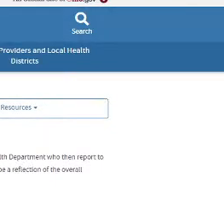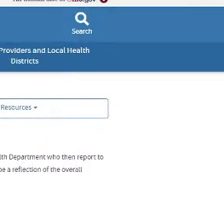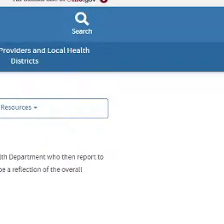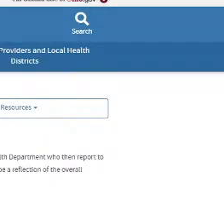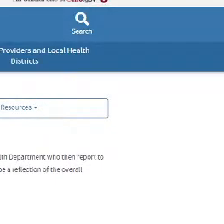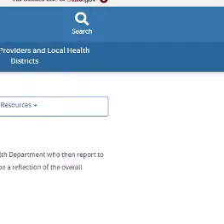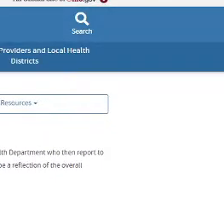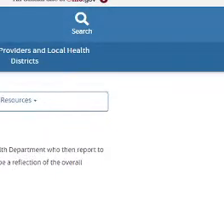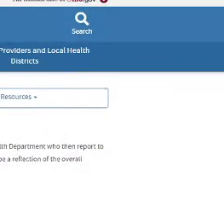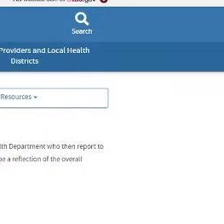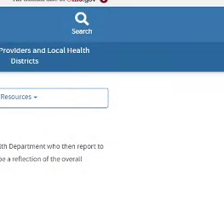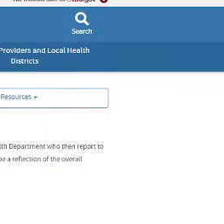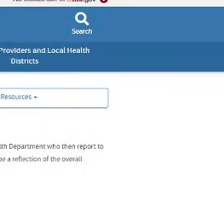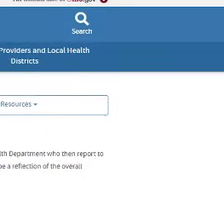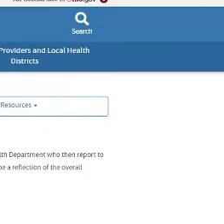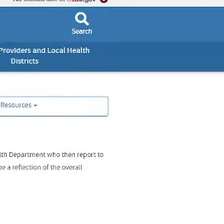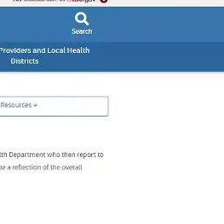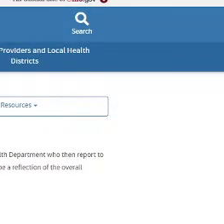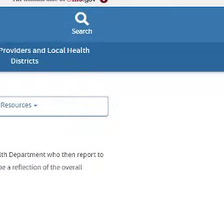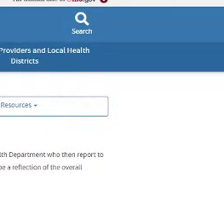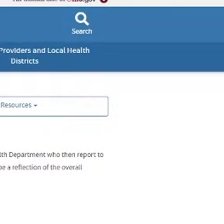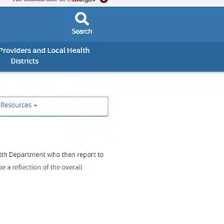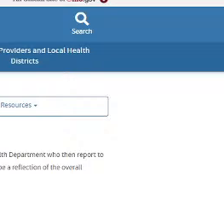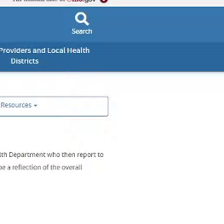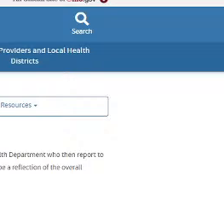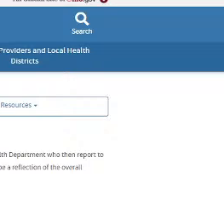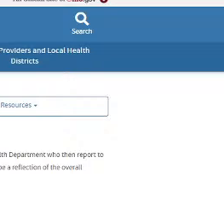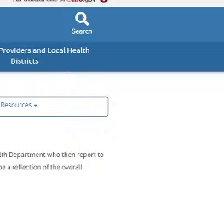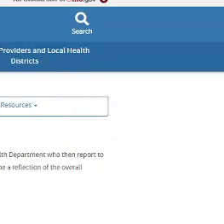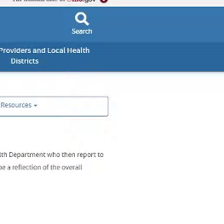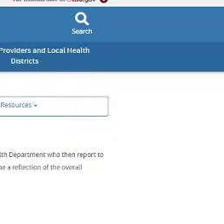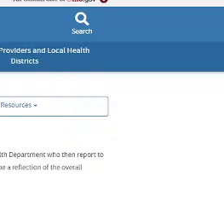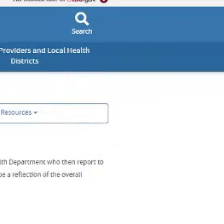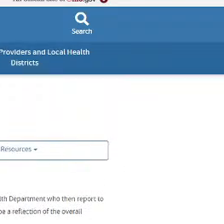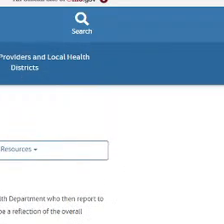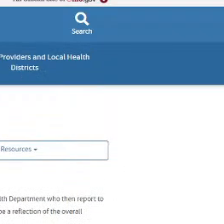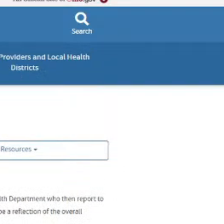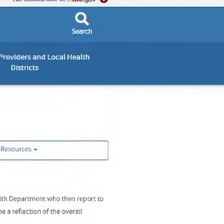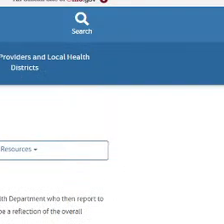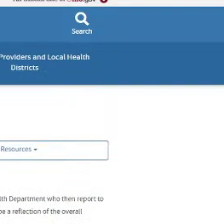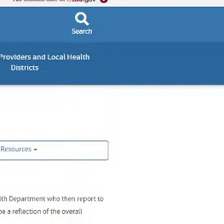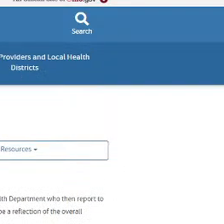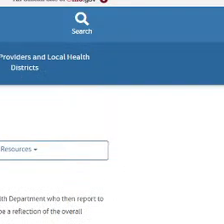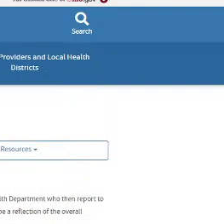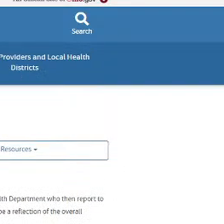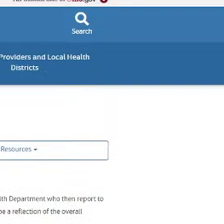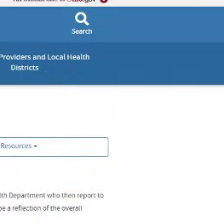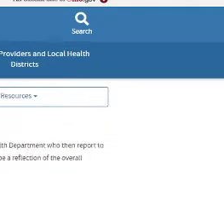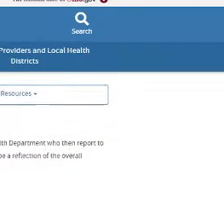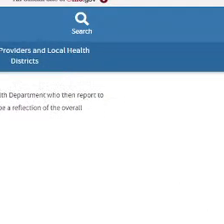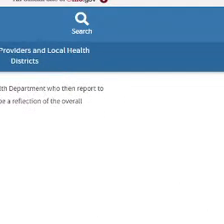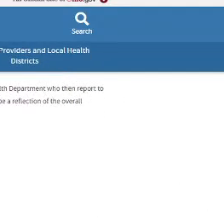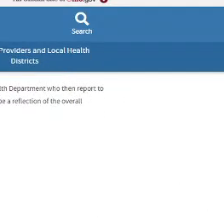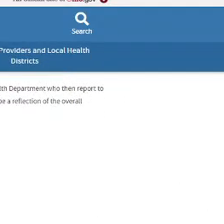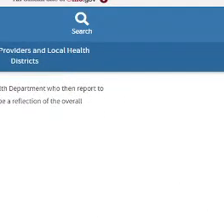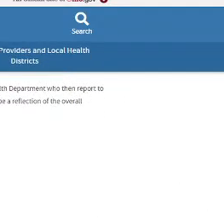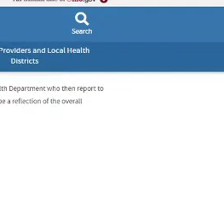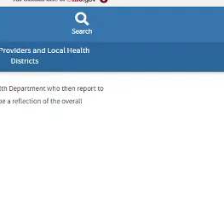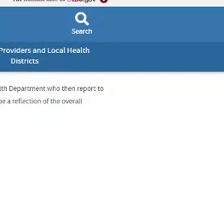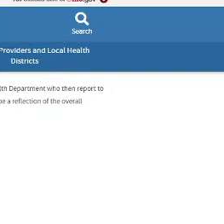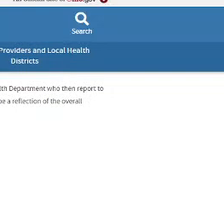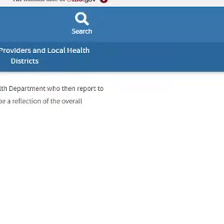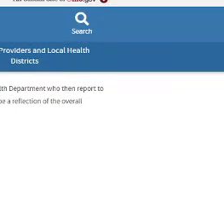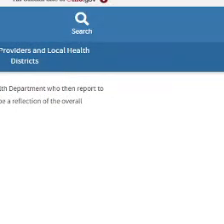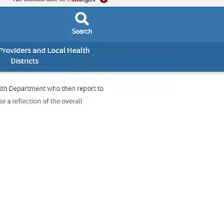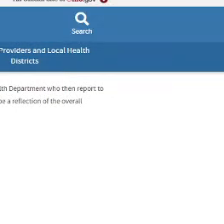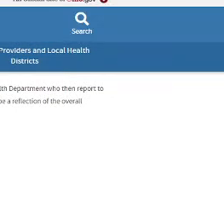our website, NBC4i.com. So you can go here, and it is in alphabetical order based off of county, but you can, of